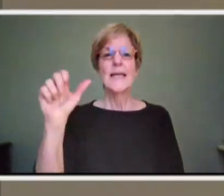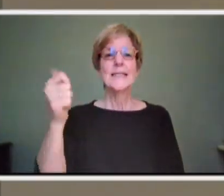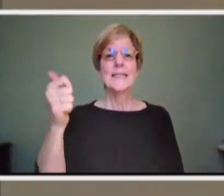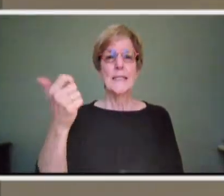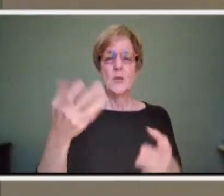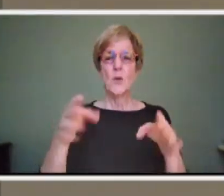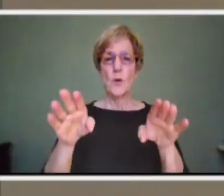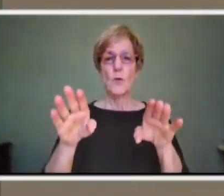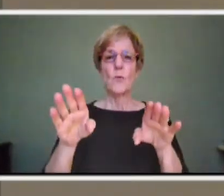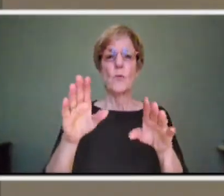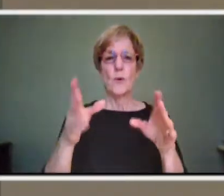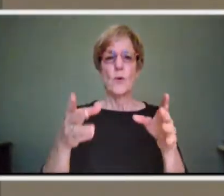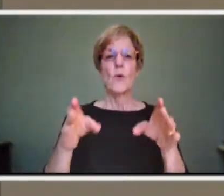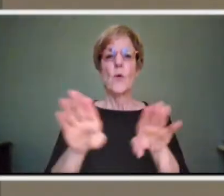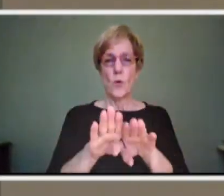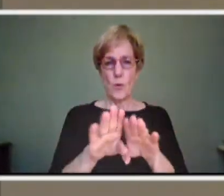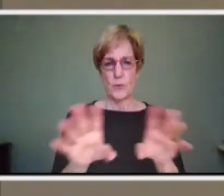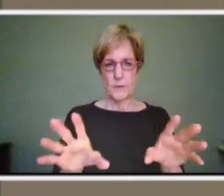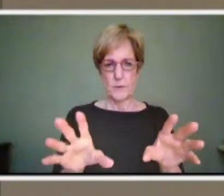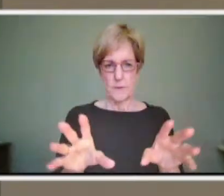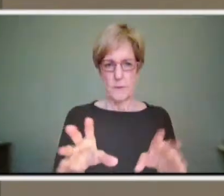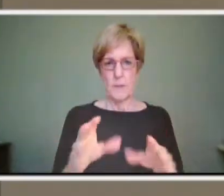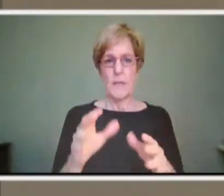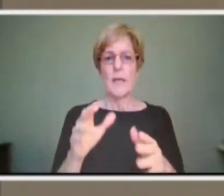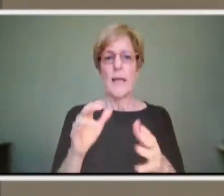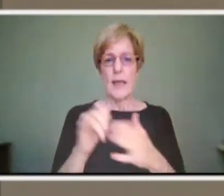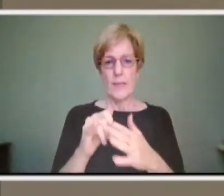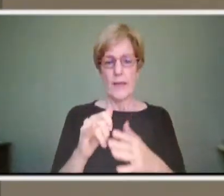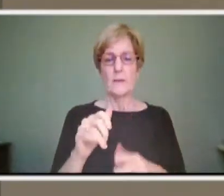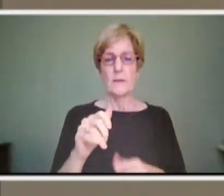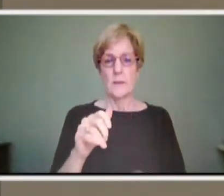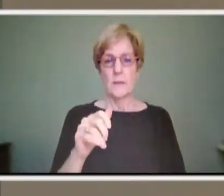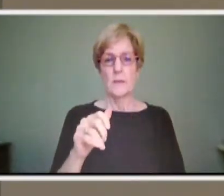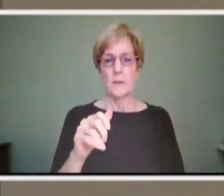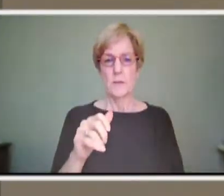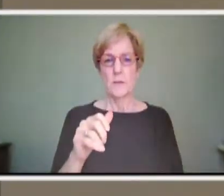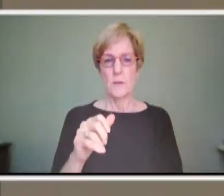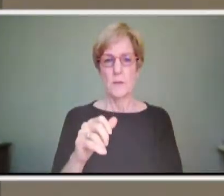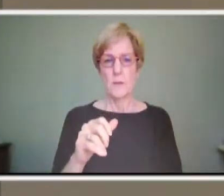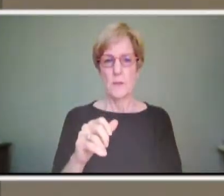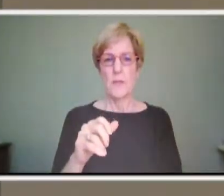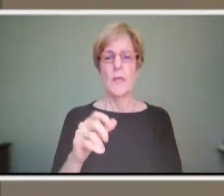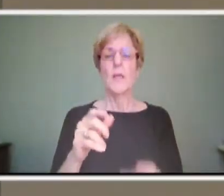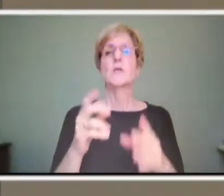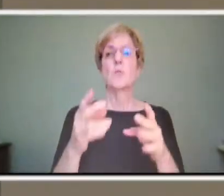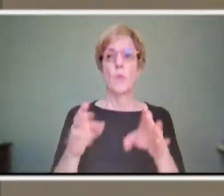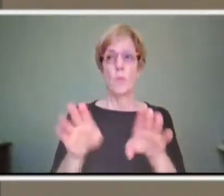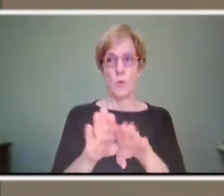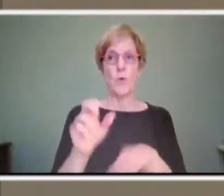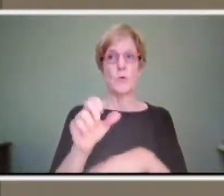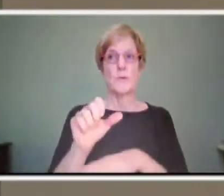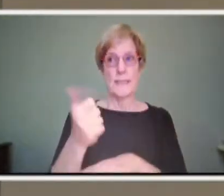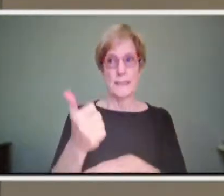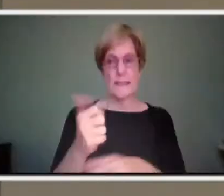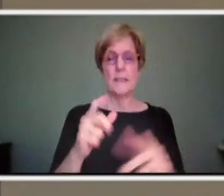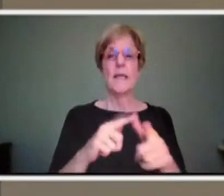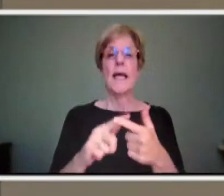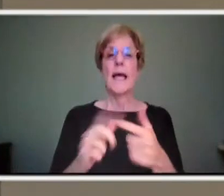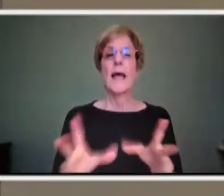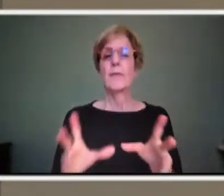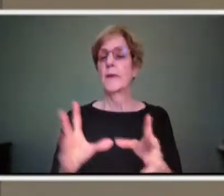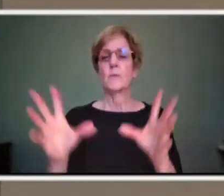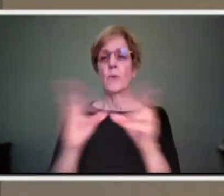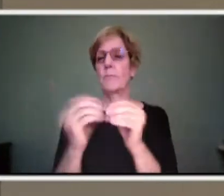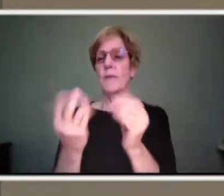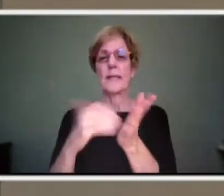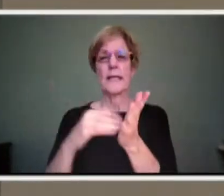City Council may recess long zoning meetings at 10 p.m. and reconvene at a later date. I do